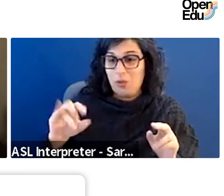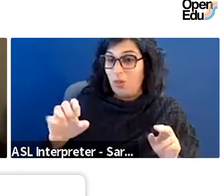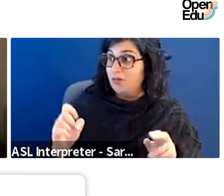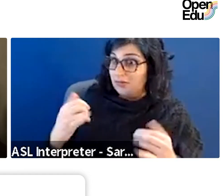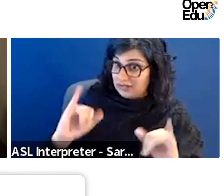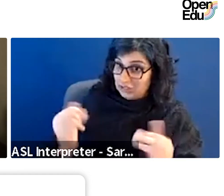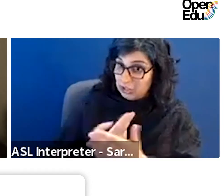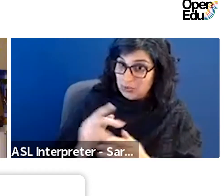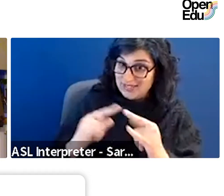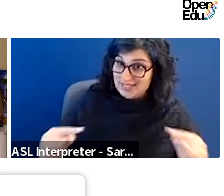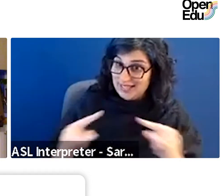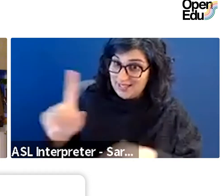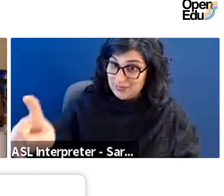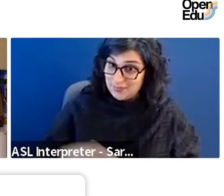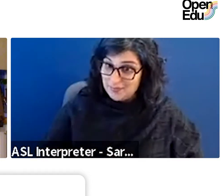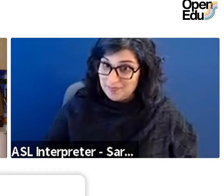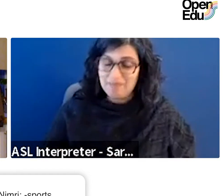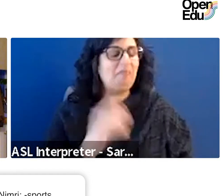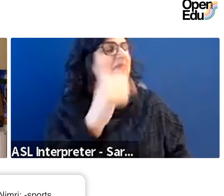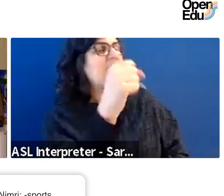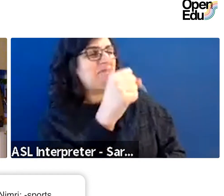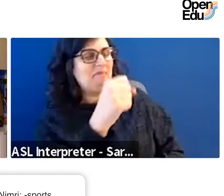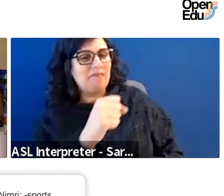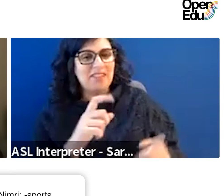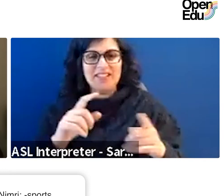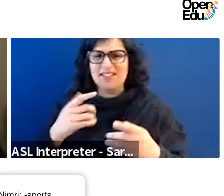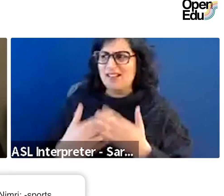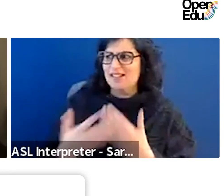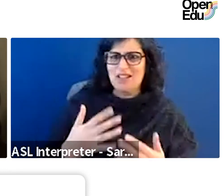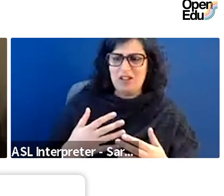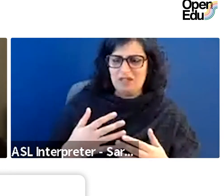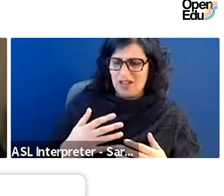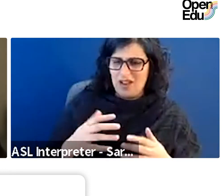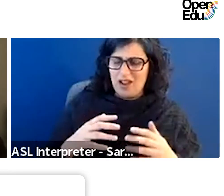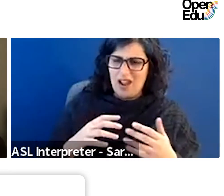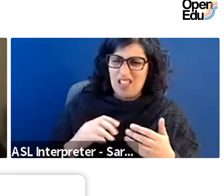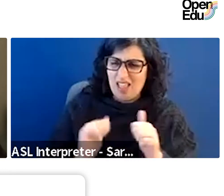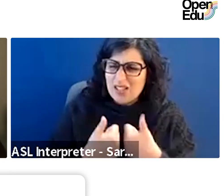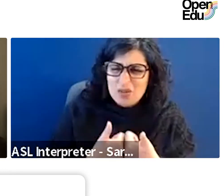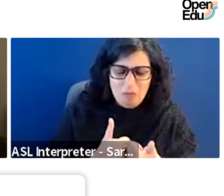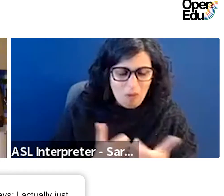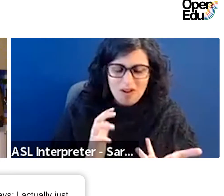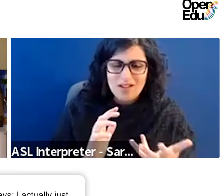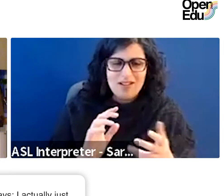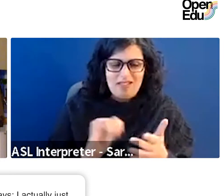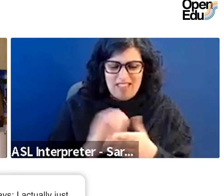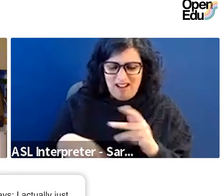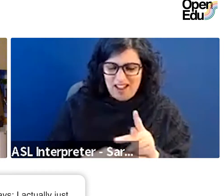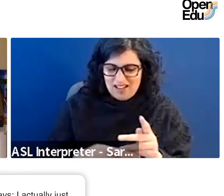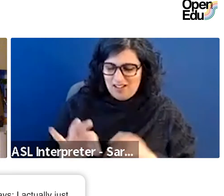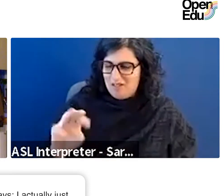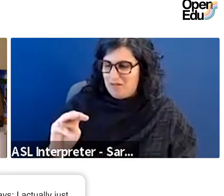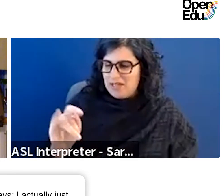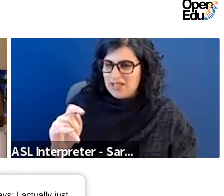tents? Because it's yeah. even sportswear material when you think about it too, or like I actually